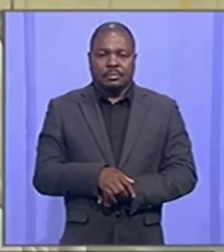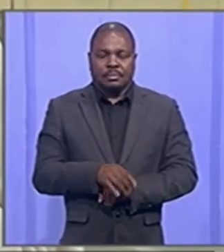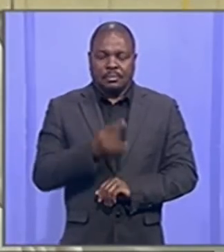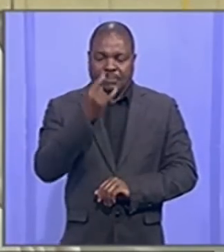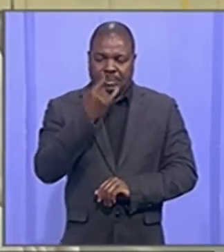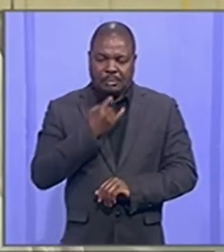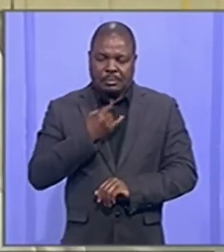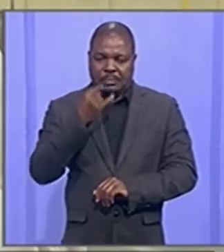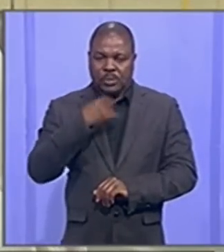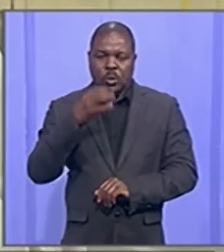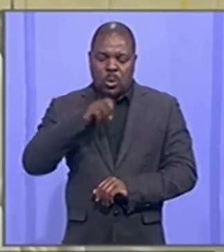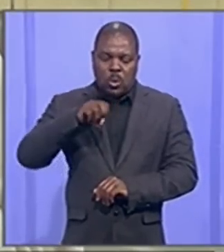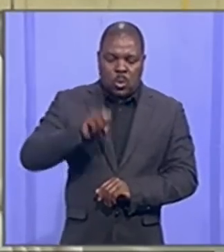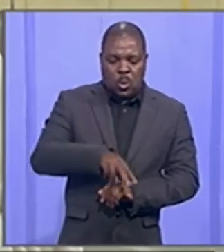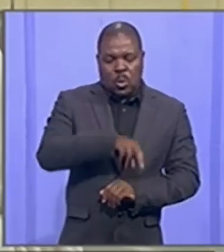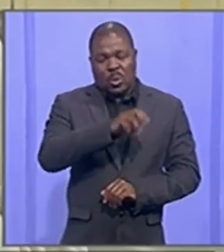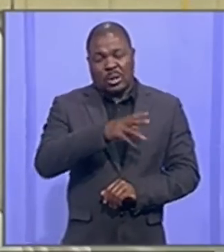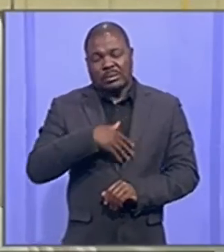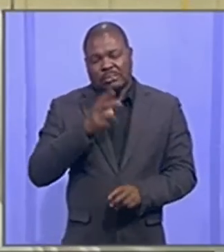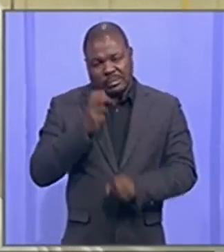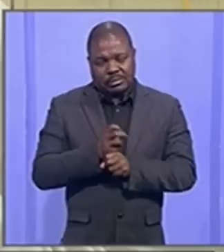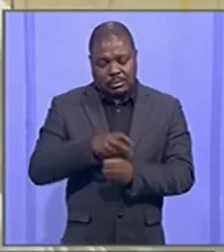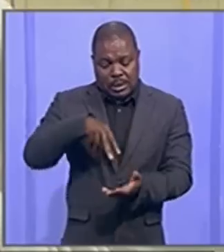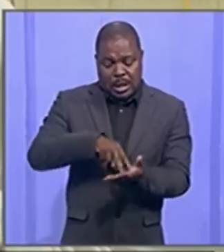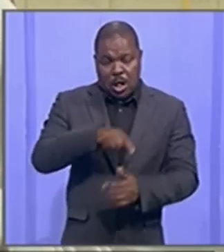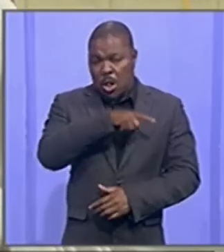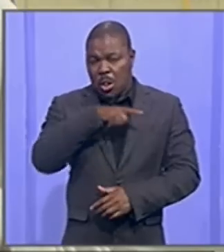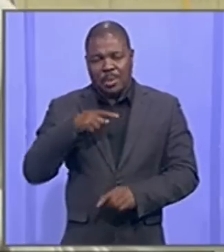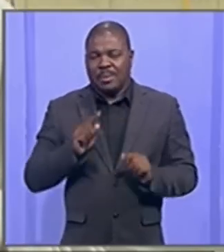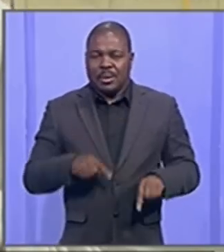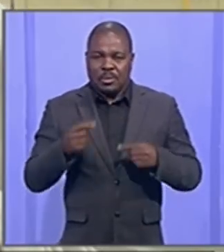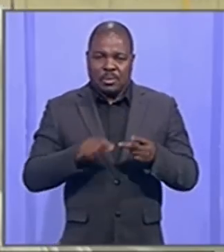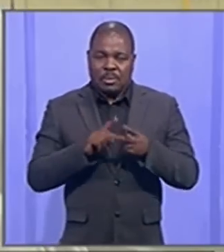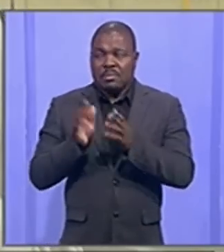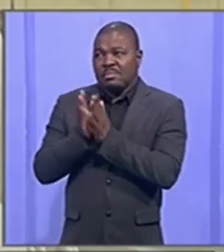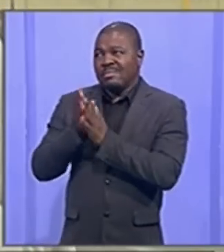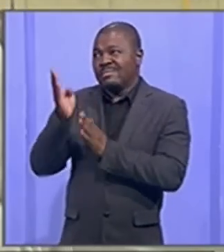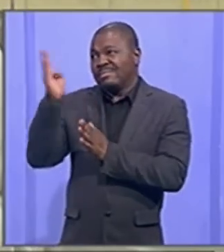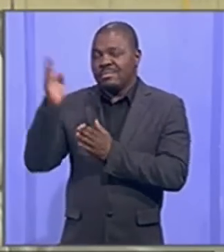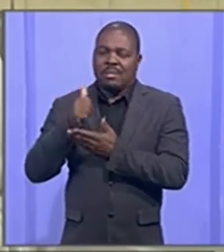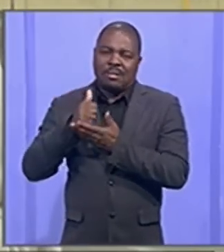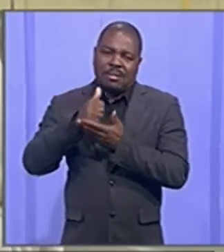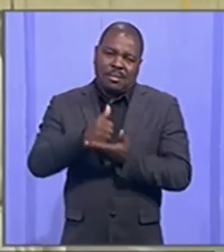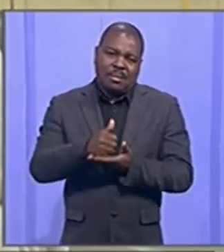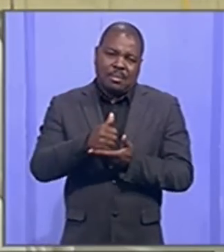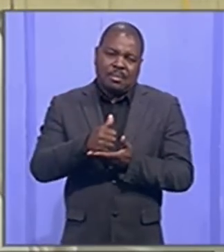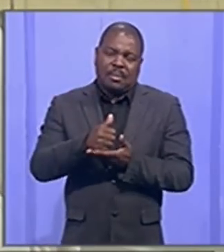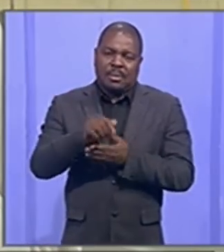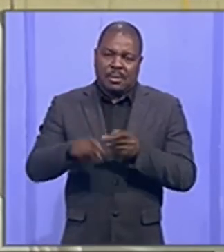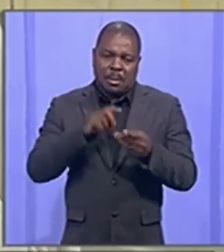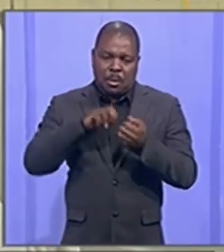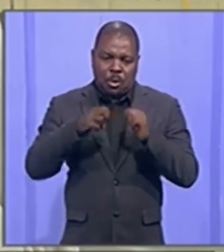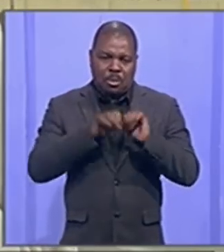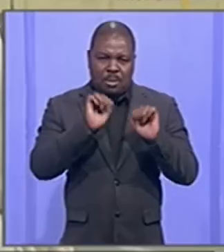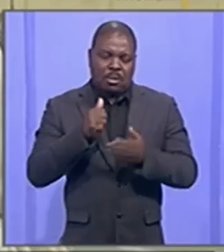o re o sepela ga bohloko ga a kgone go ema nako e telele mme o kgopela mosemareo wa kgaogelo go mo inolola mathateng